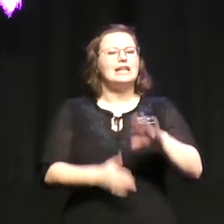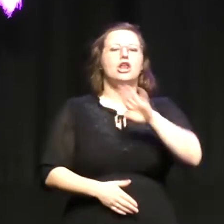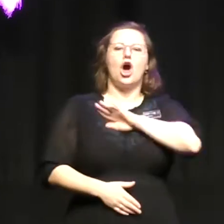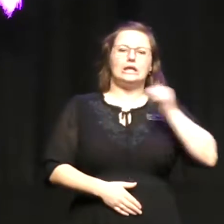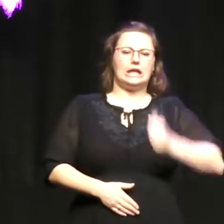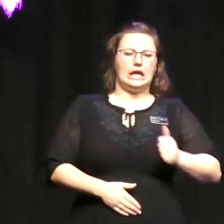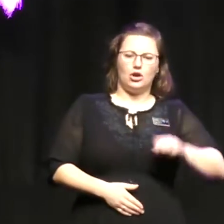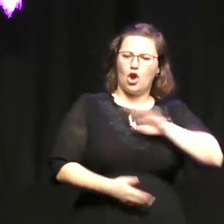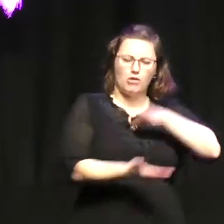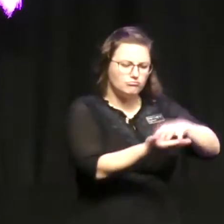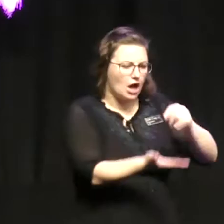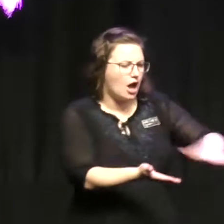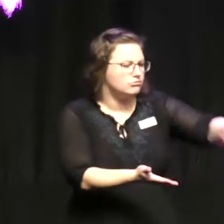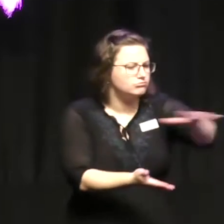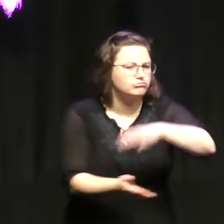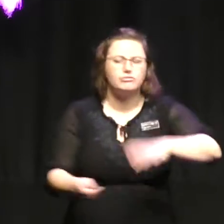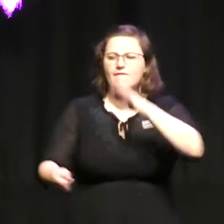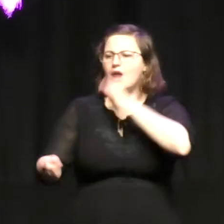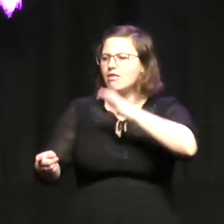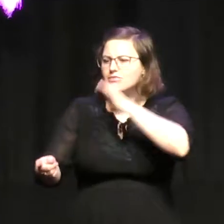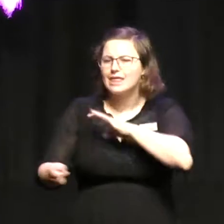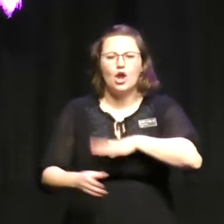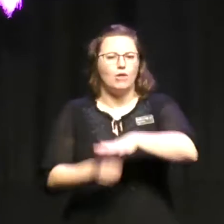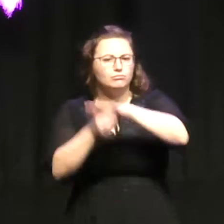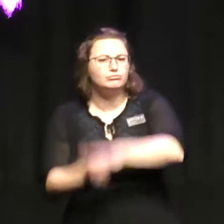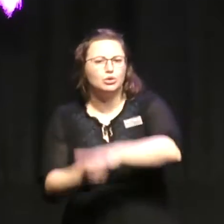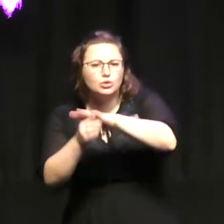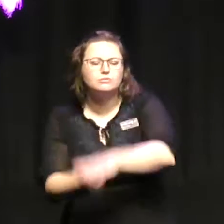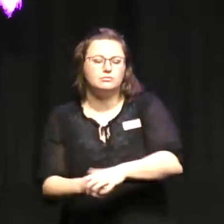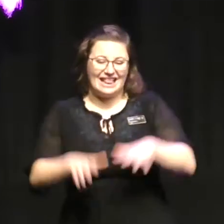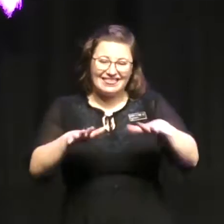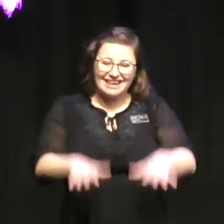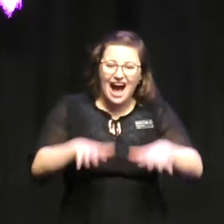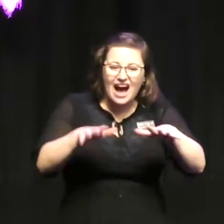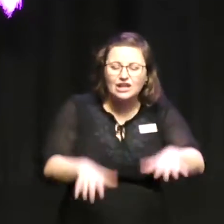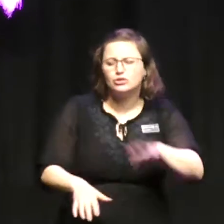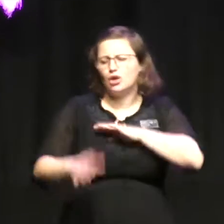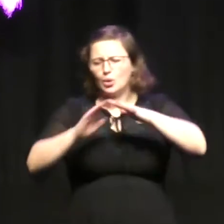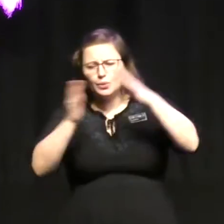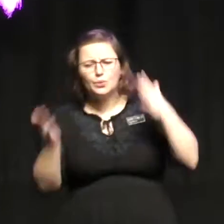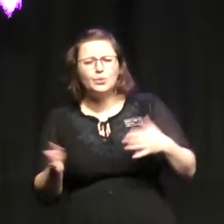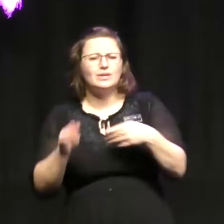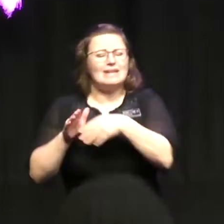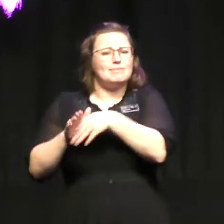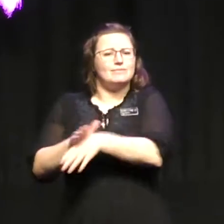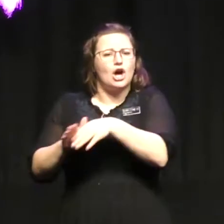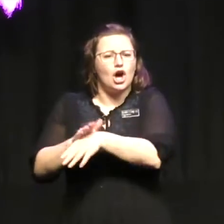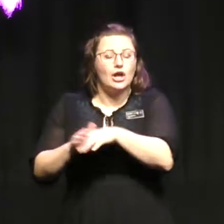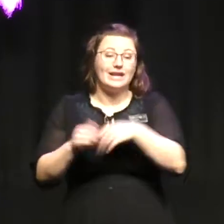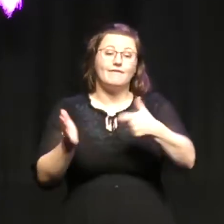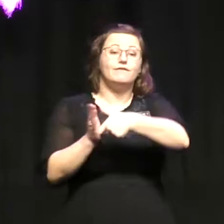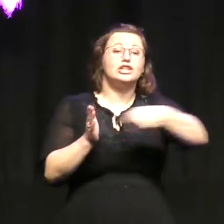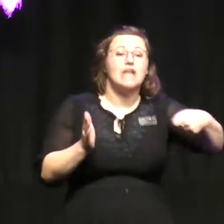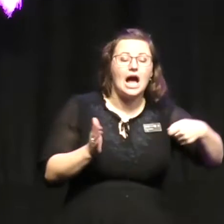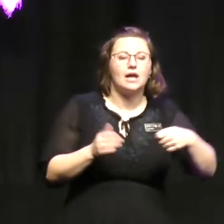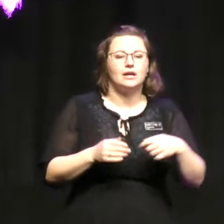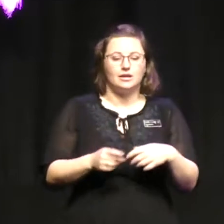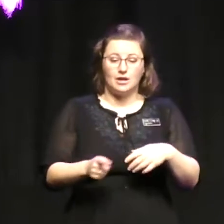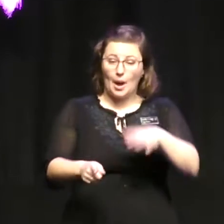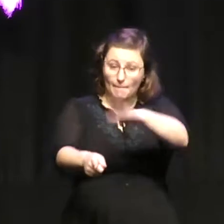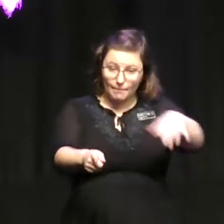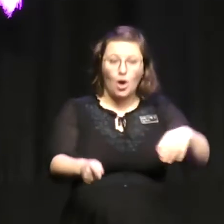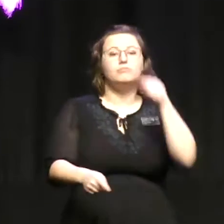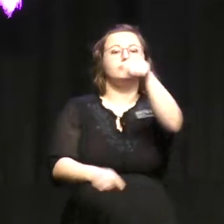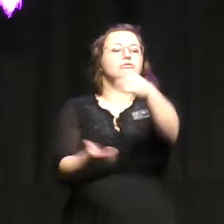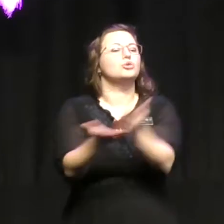assets, land, water, pump, tractor, house, savings, insurance, children